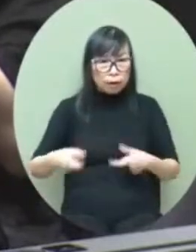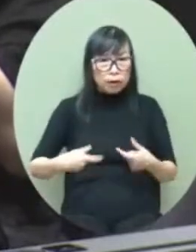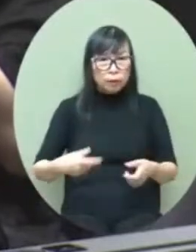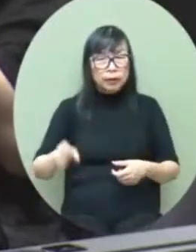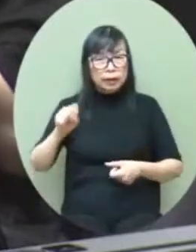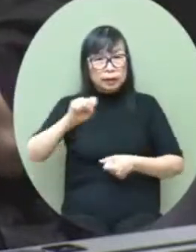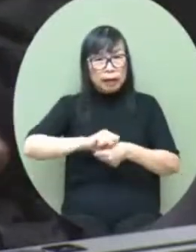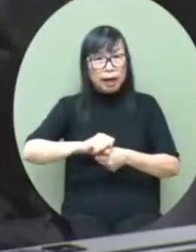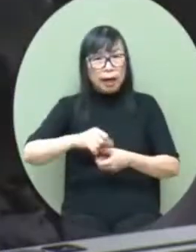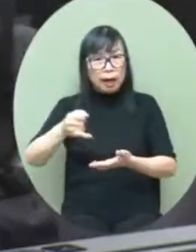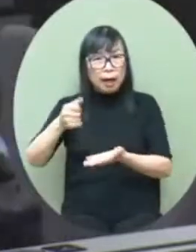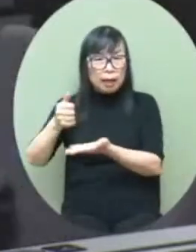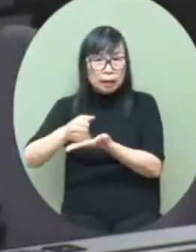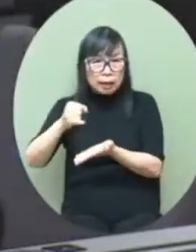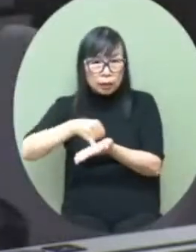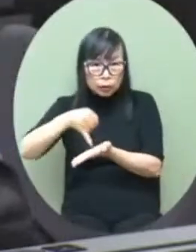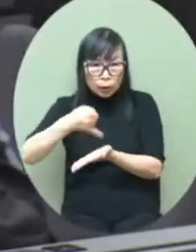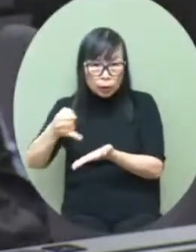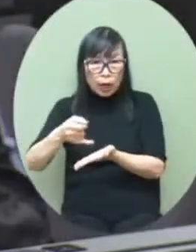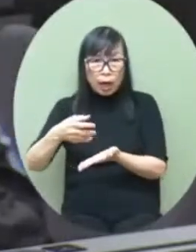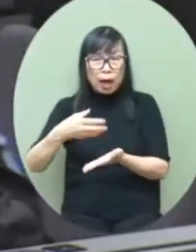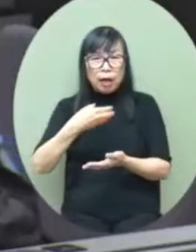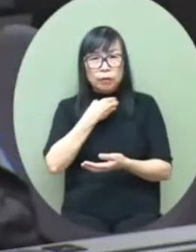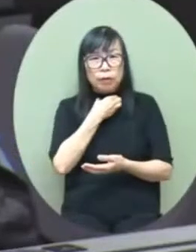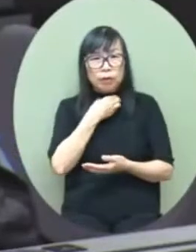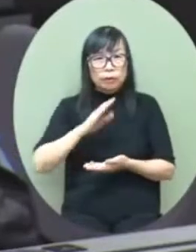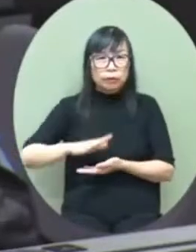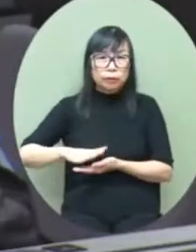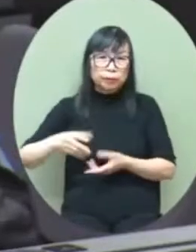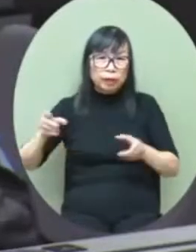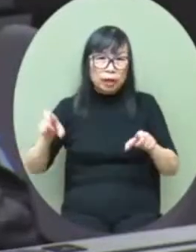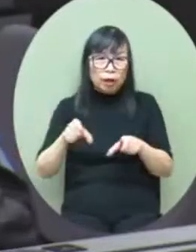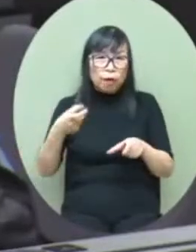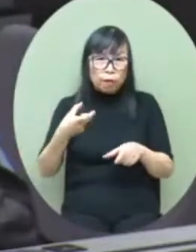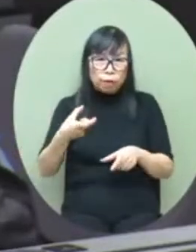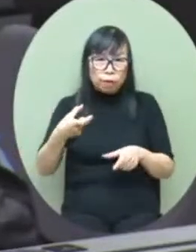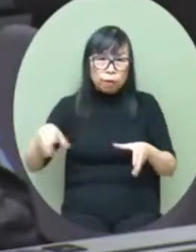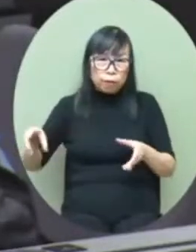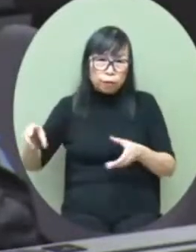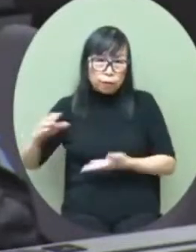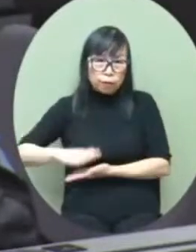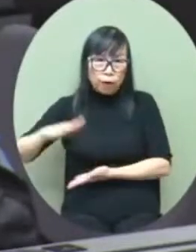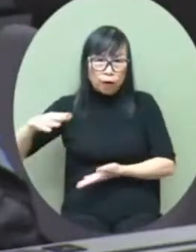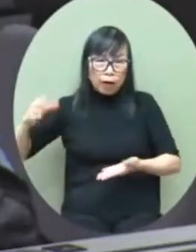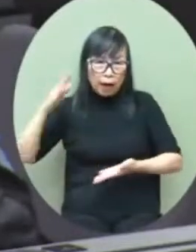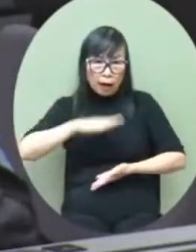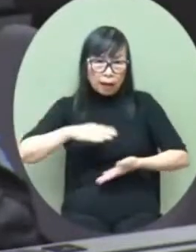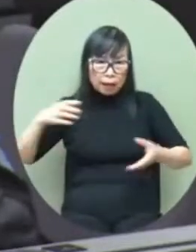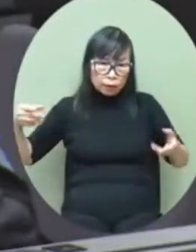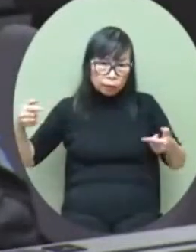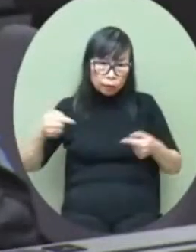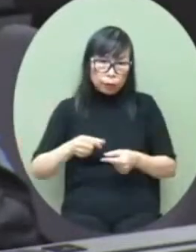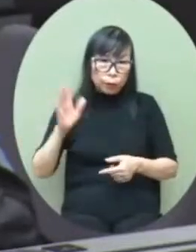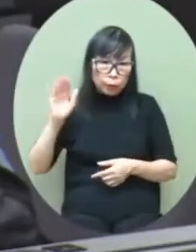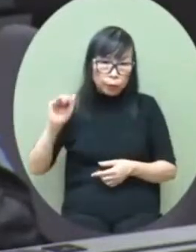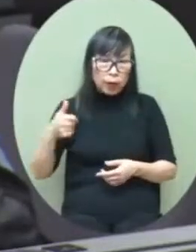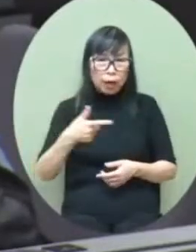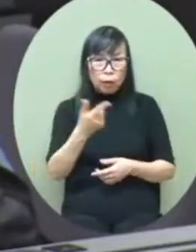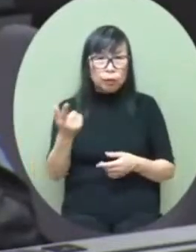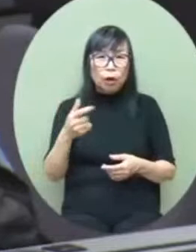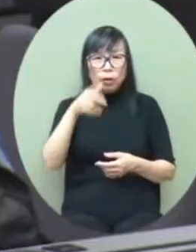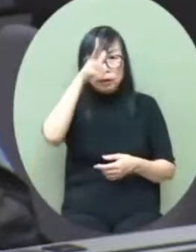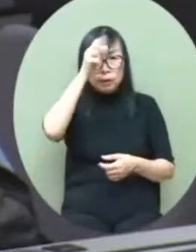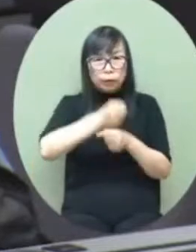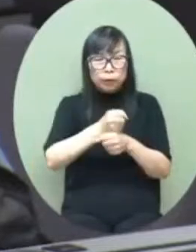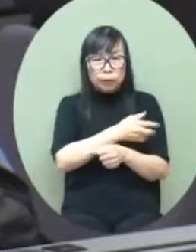what will the government do about the expenditure? Will there be new taxes to relieve the pressure on the finances? Now, on the pay